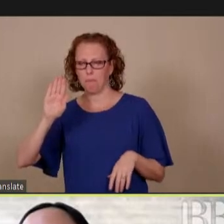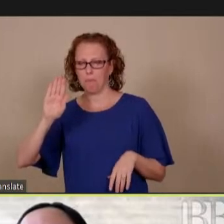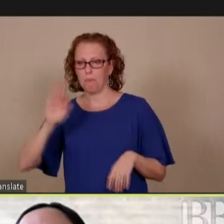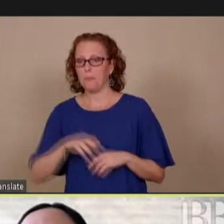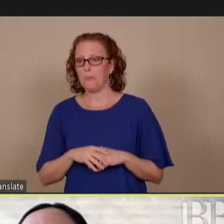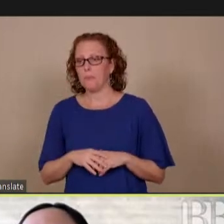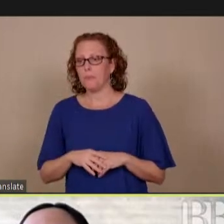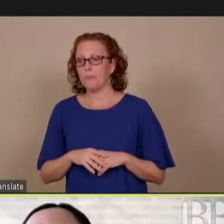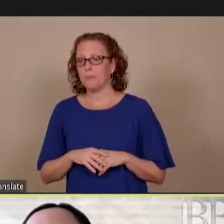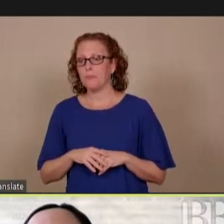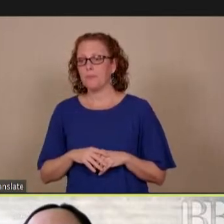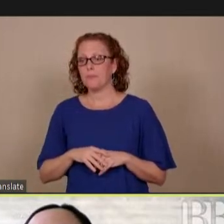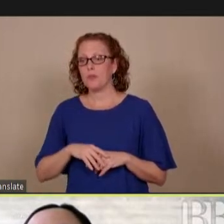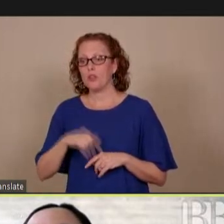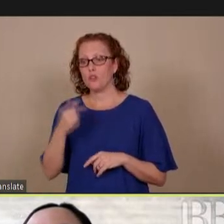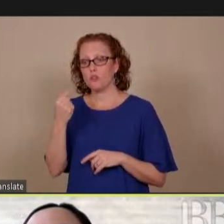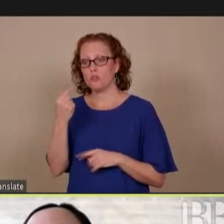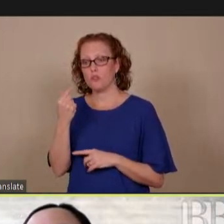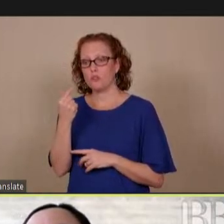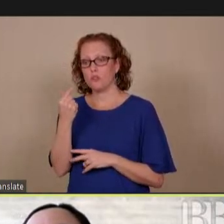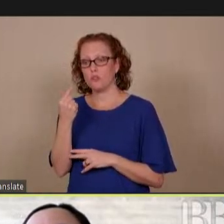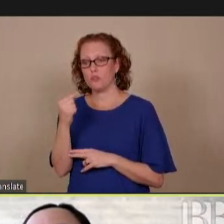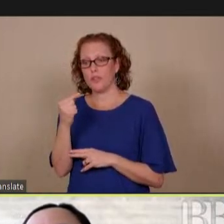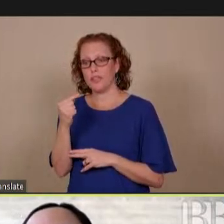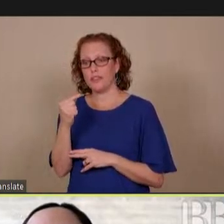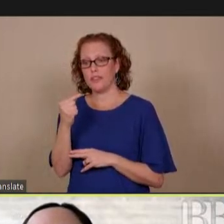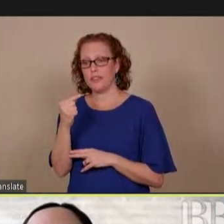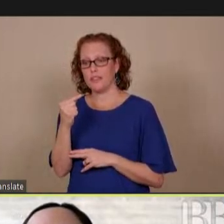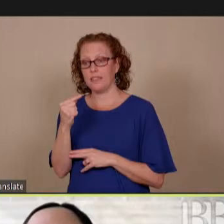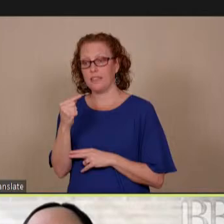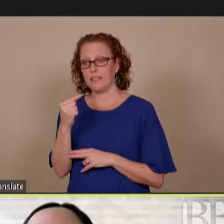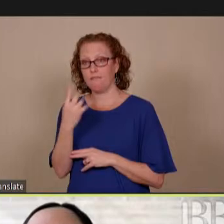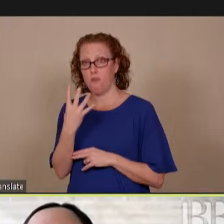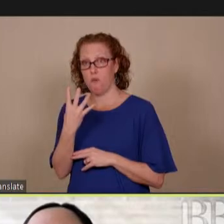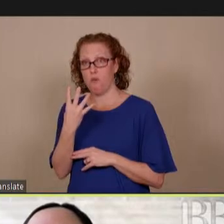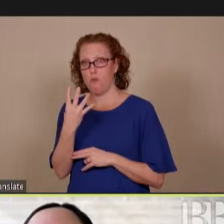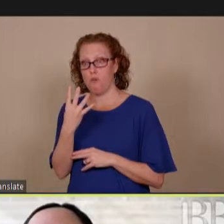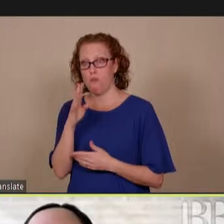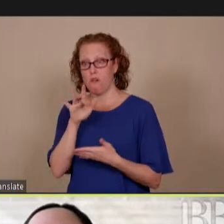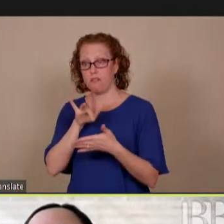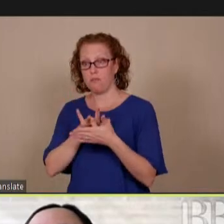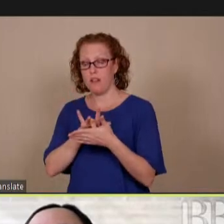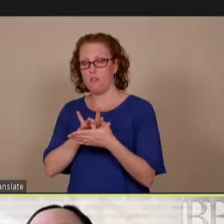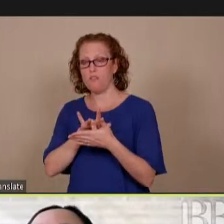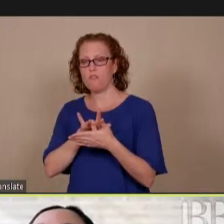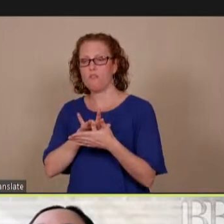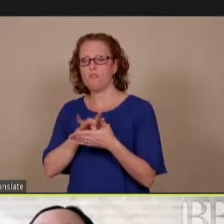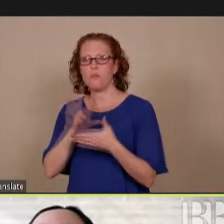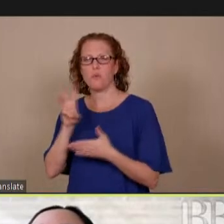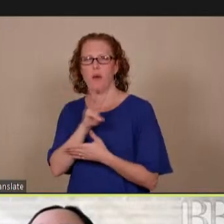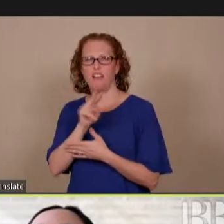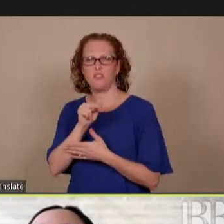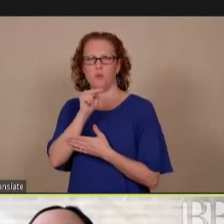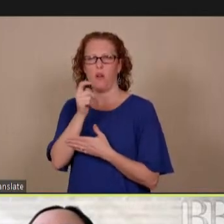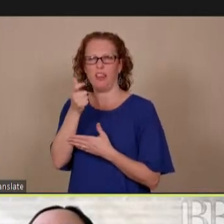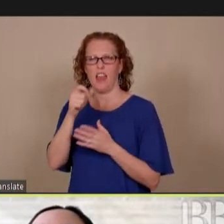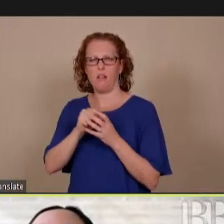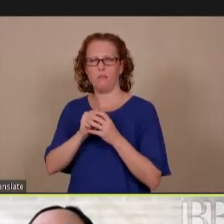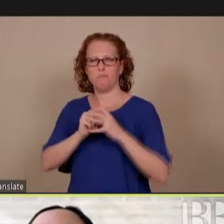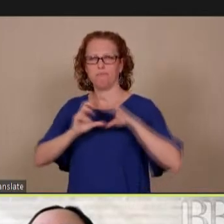District 4 has grown slightly to the west and just slightly to the north as well. District 3